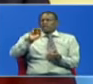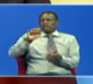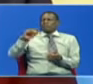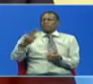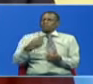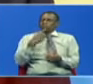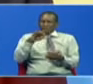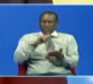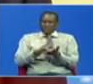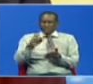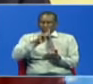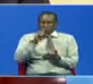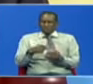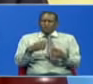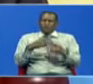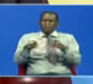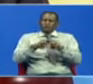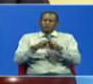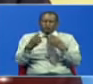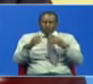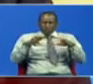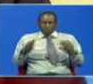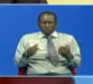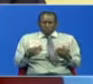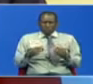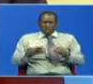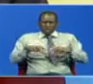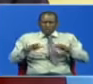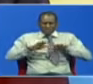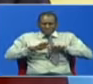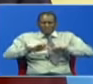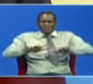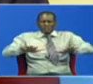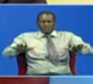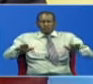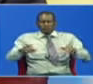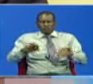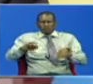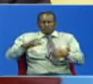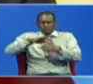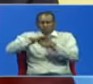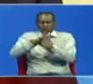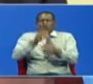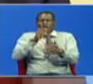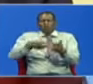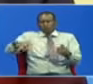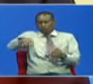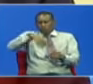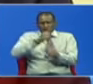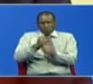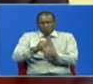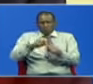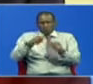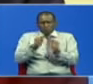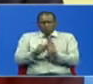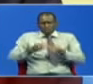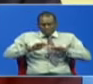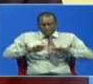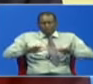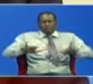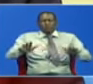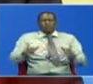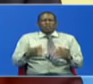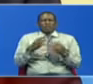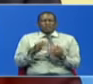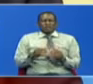question. But you also talked about chain of transmission, and what are we doing in terms of chain of transmission. The